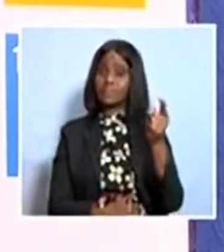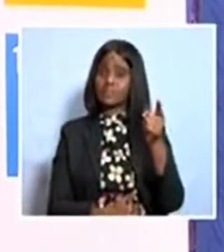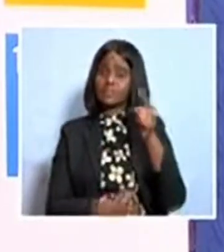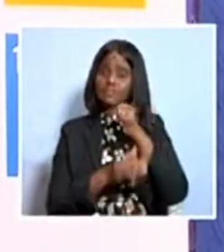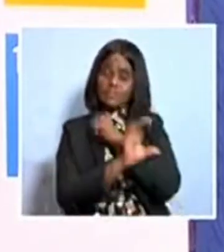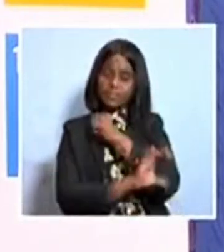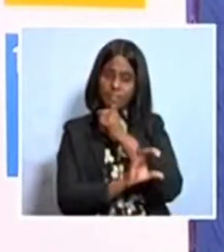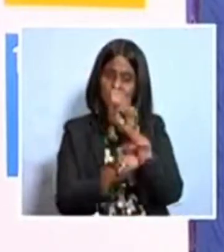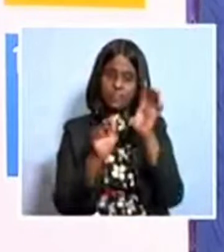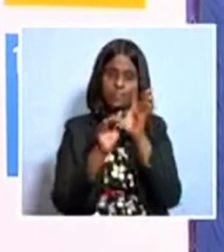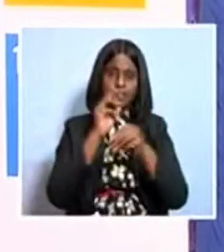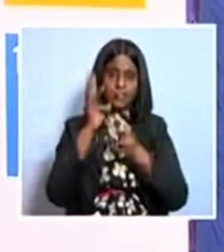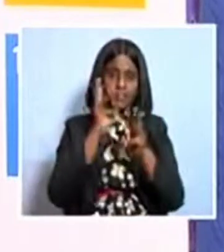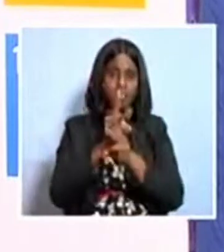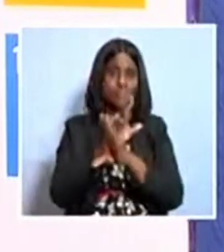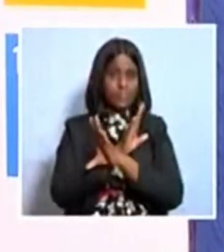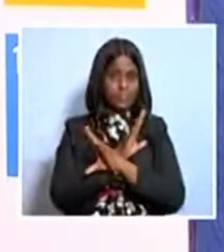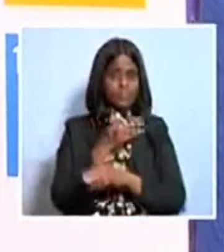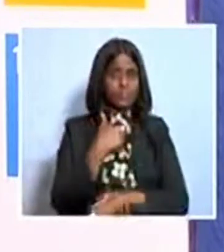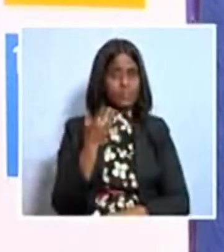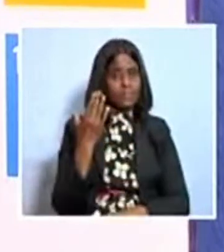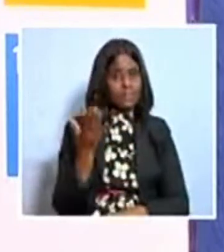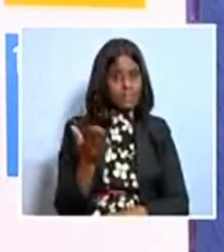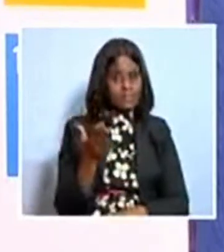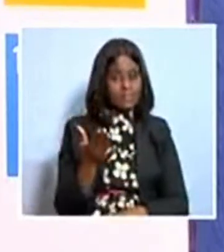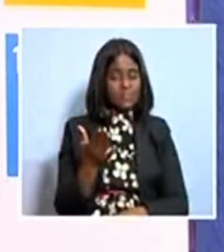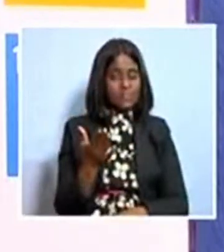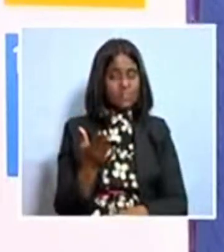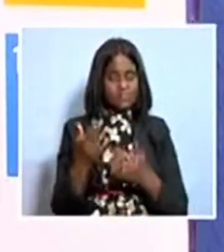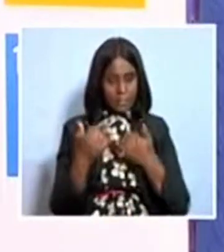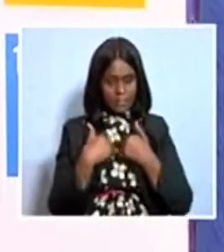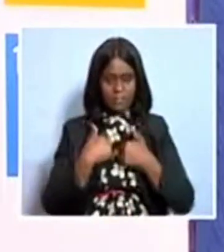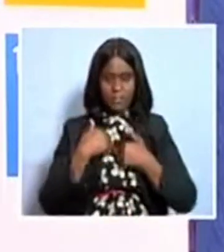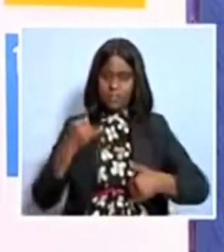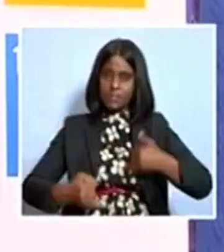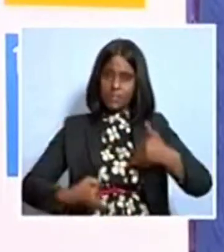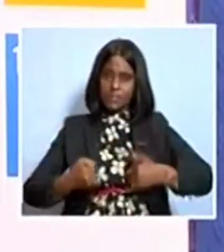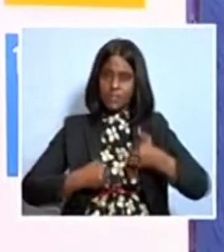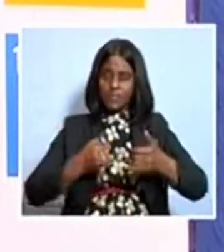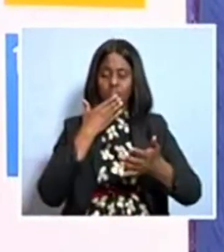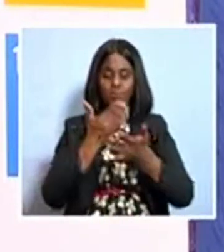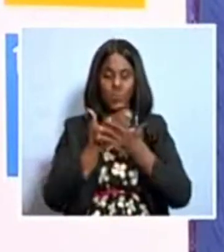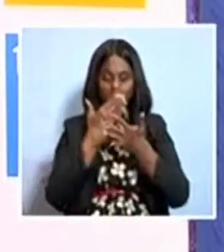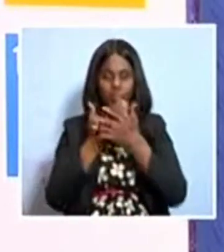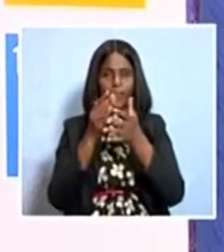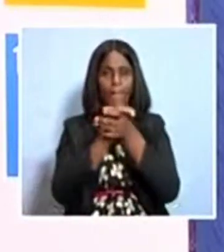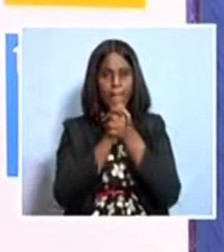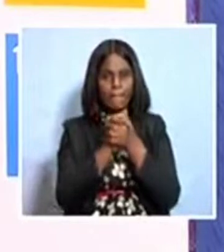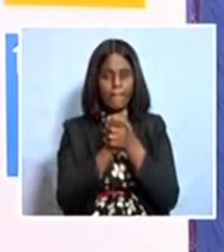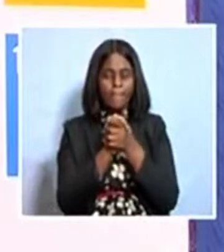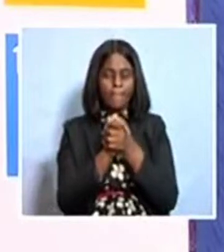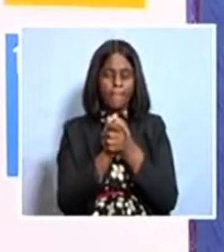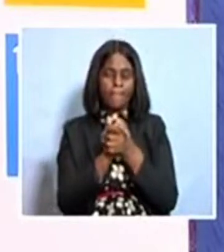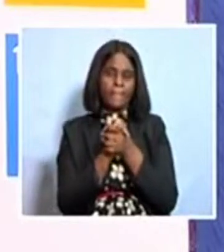countries in the world that Zambia has enjoyed good bilateral cooperations.